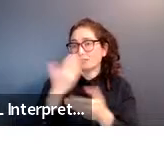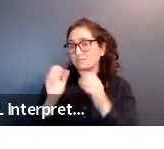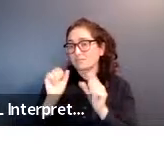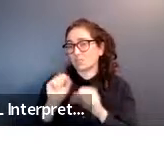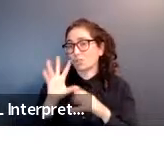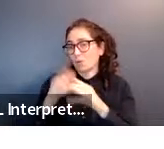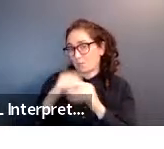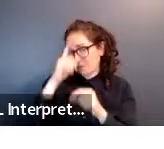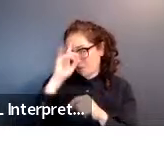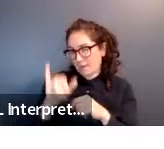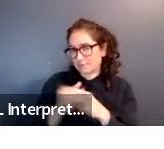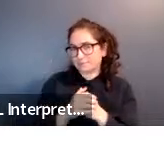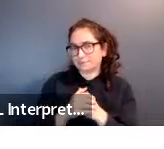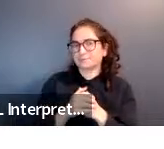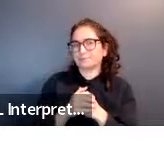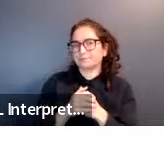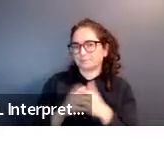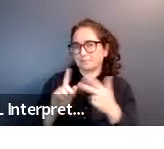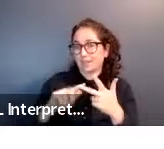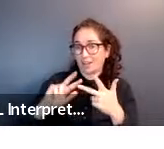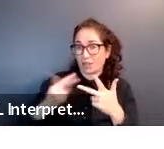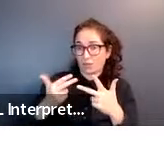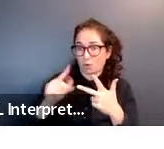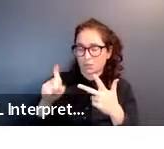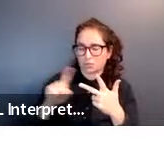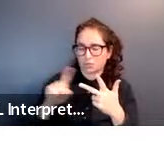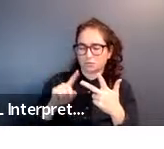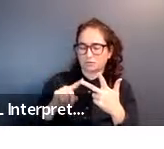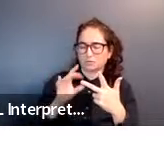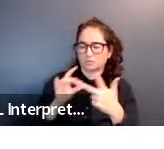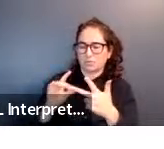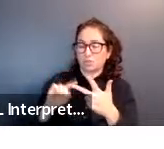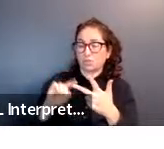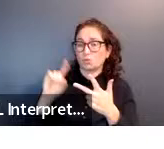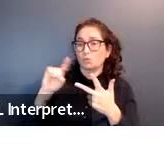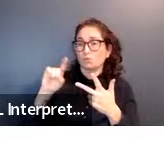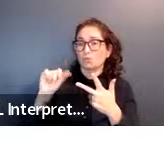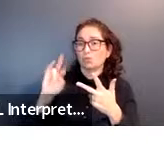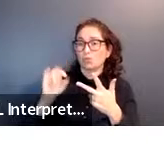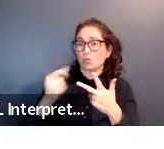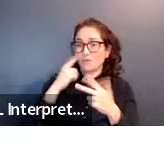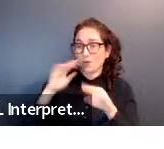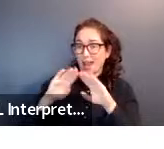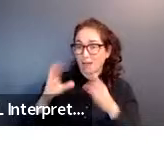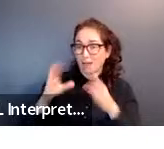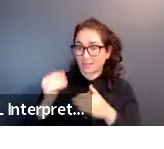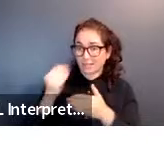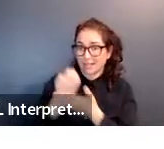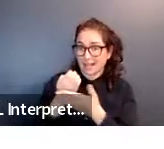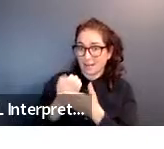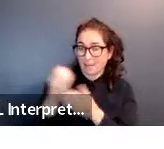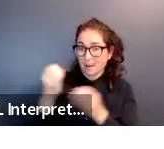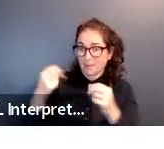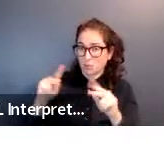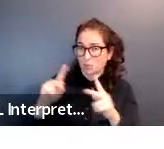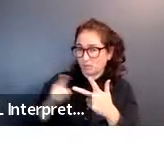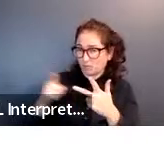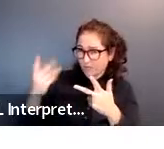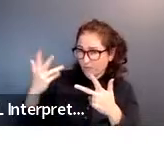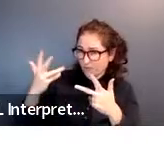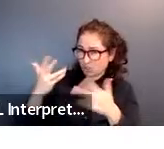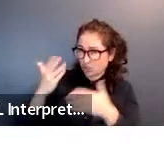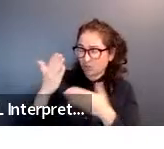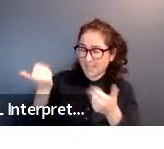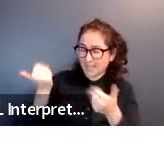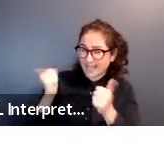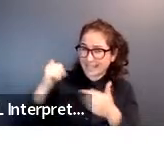for that. And my third question with respect to zoning for housing and economic opportunity, have you done any